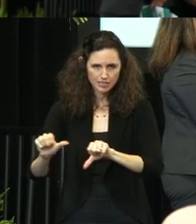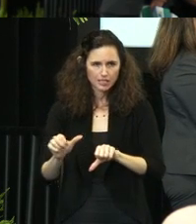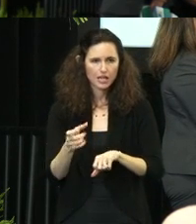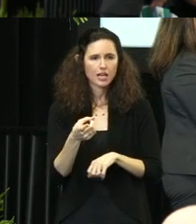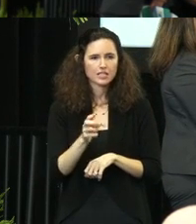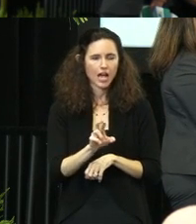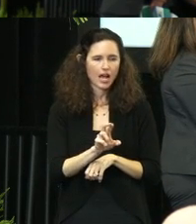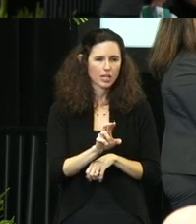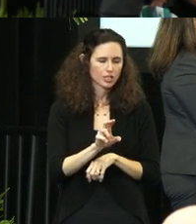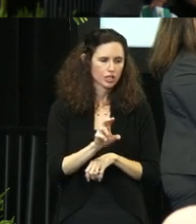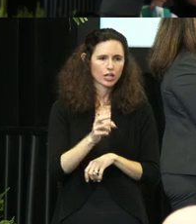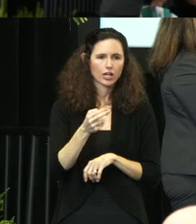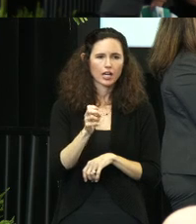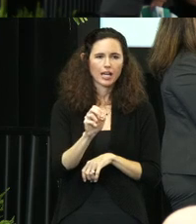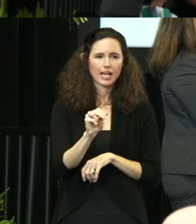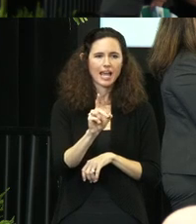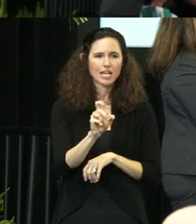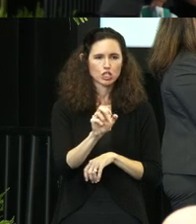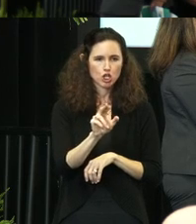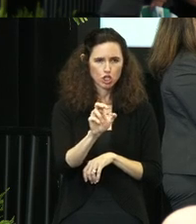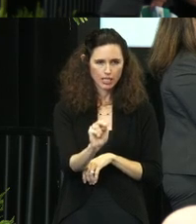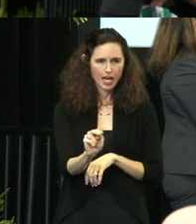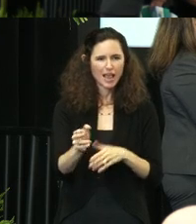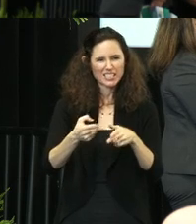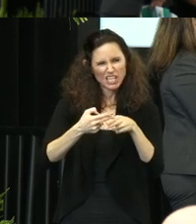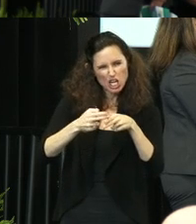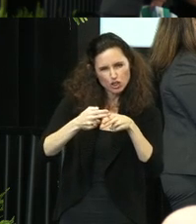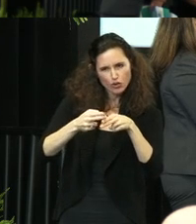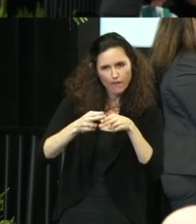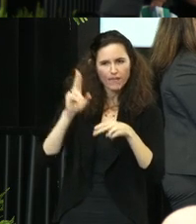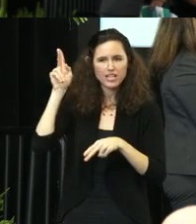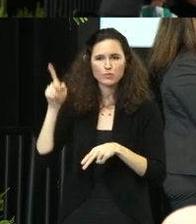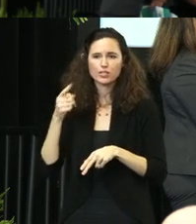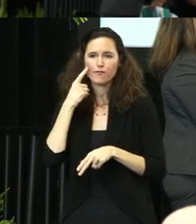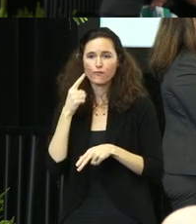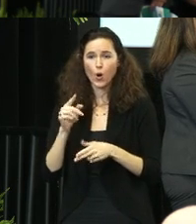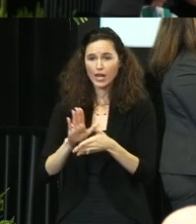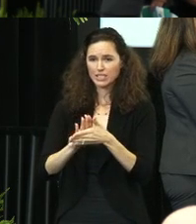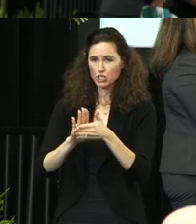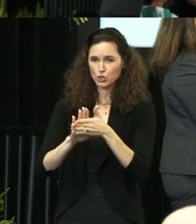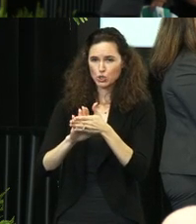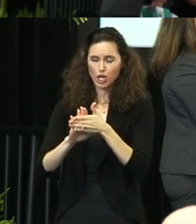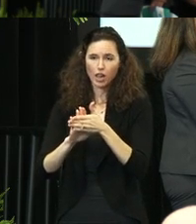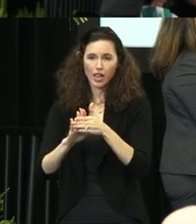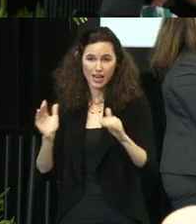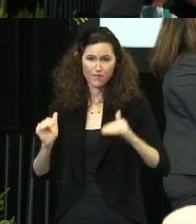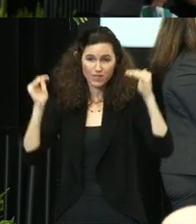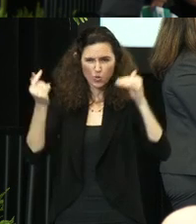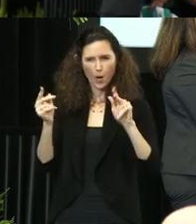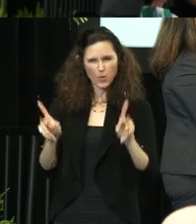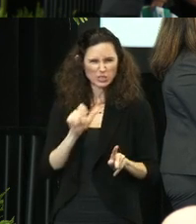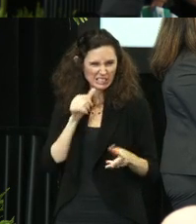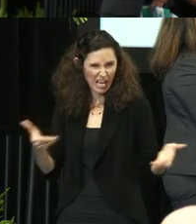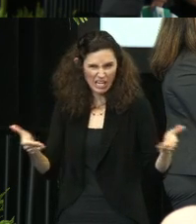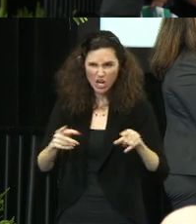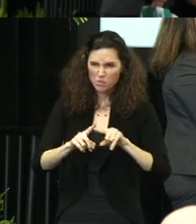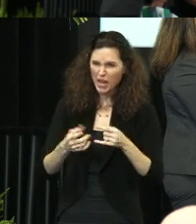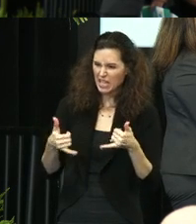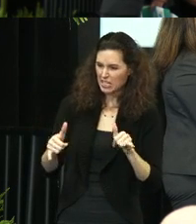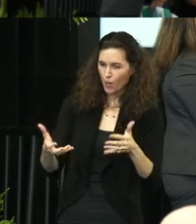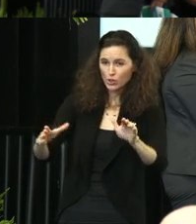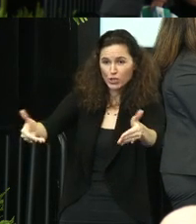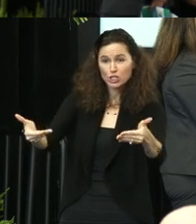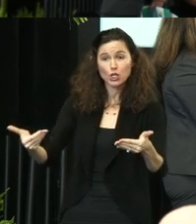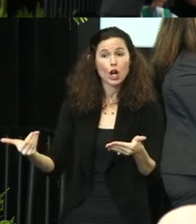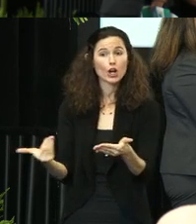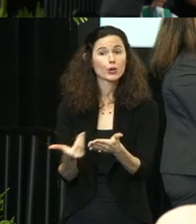Dr. Carrie Henderson, Interim Vice President for Institutional Advancement. And one person that's not on the stage, but I want to introduce you to her in her new